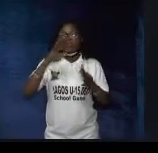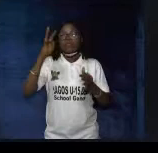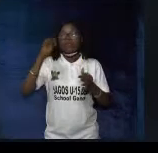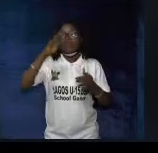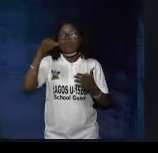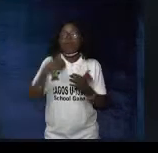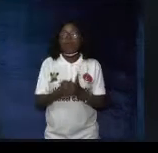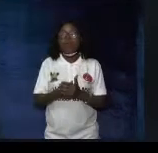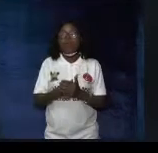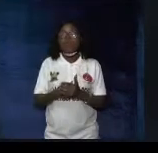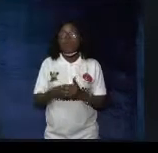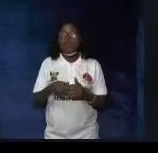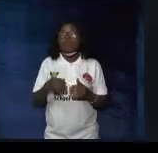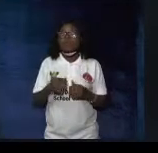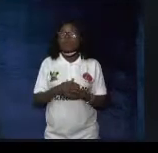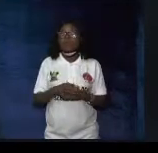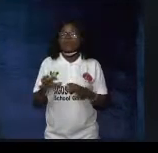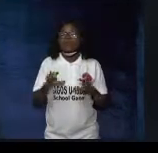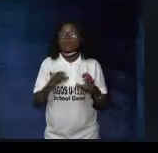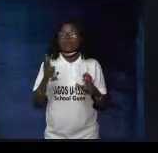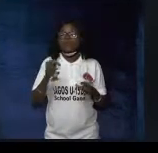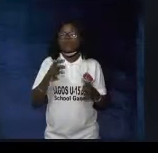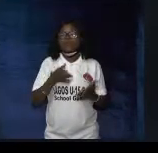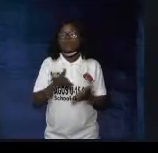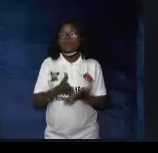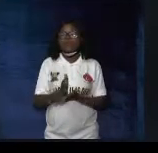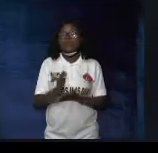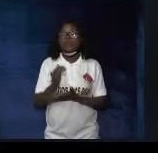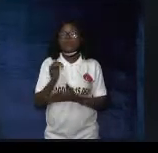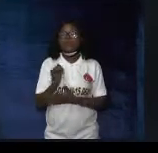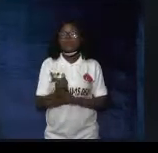triangle, equilateral triangle, and right angled triangle.